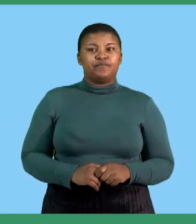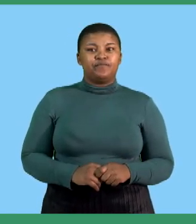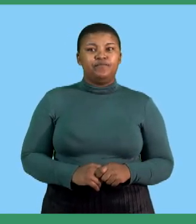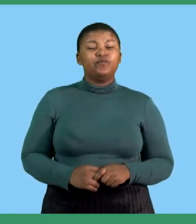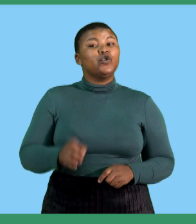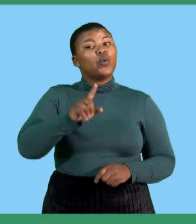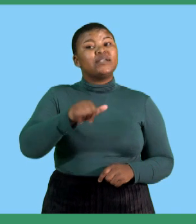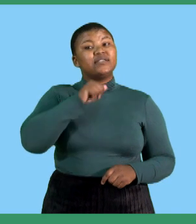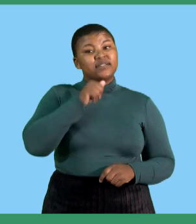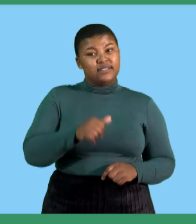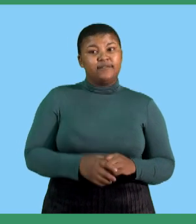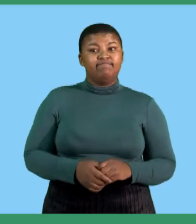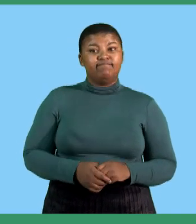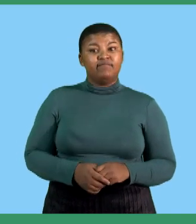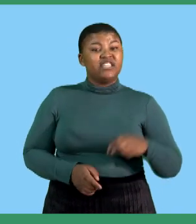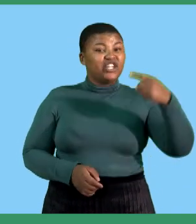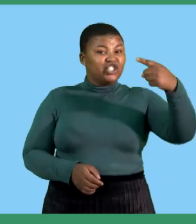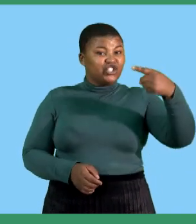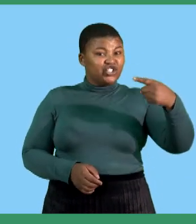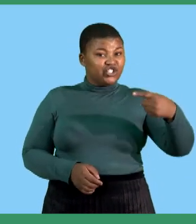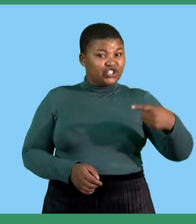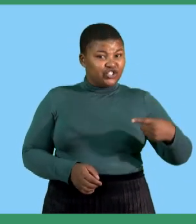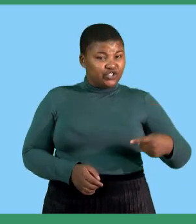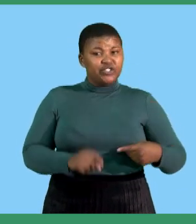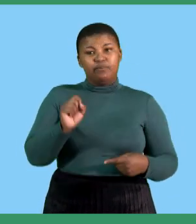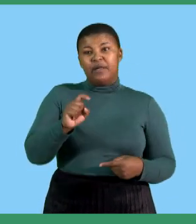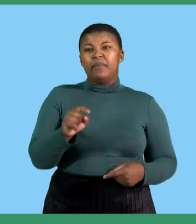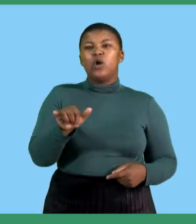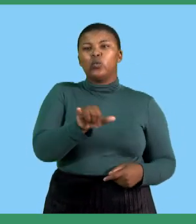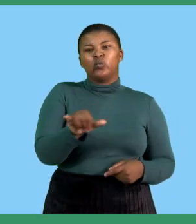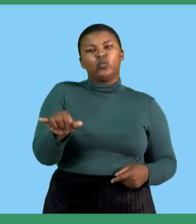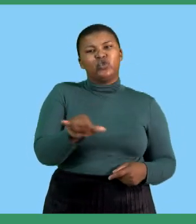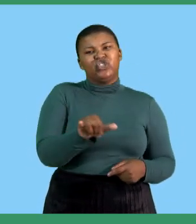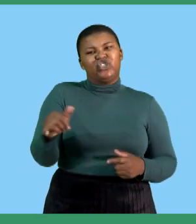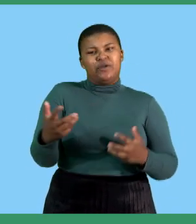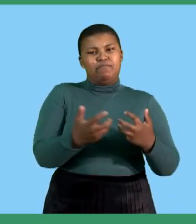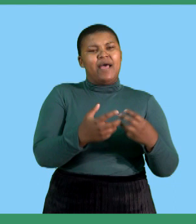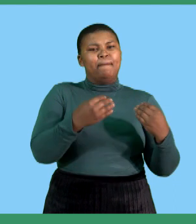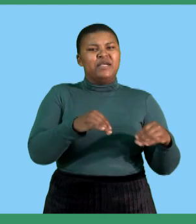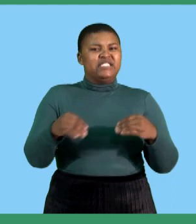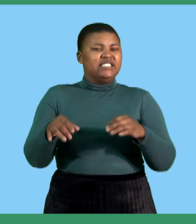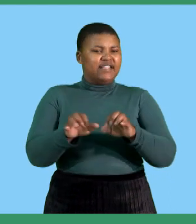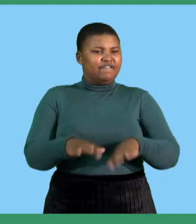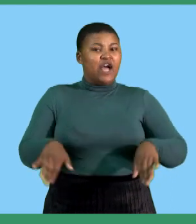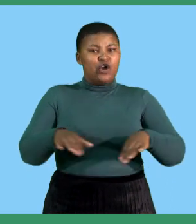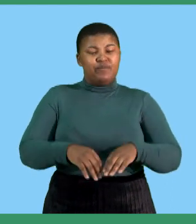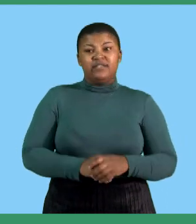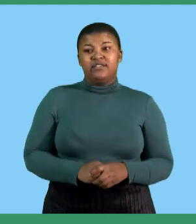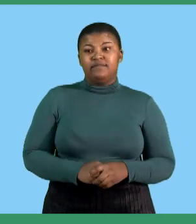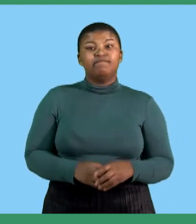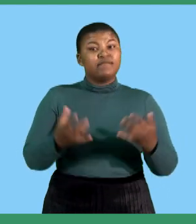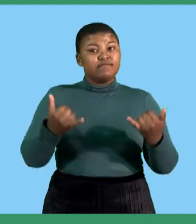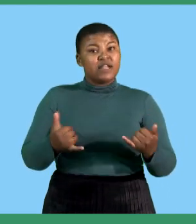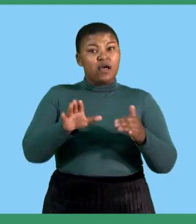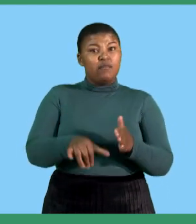question asks, classify each of the following components according to the relevant business environment.